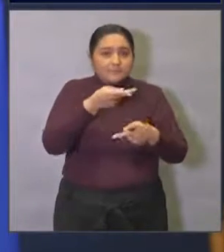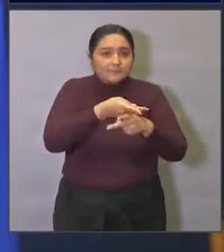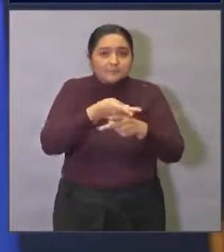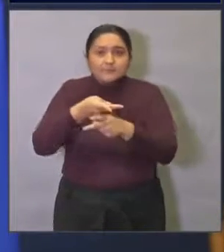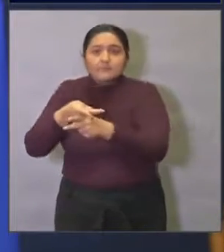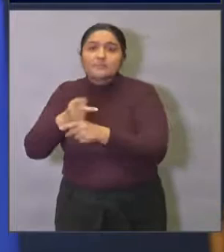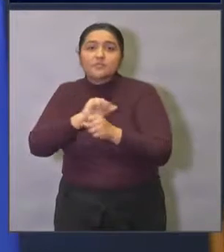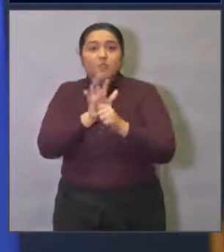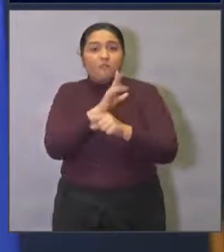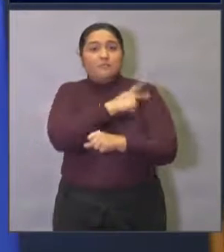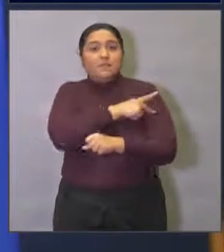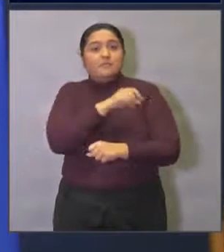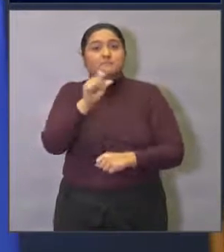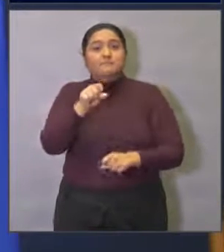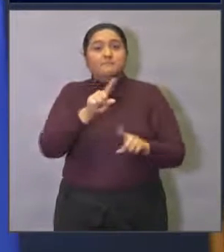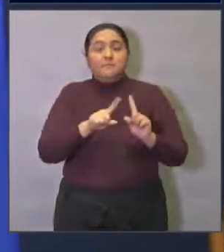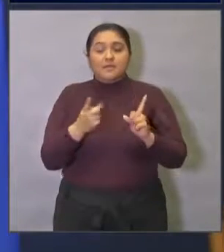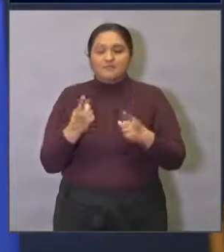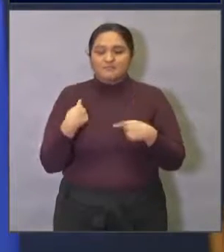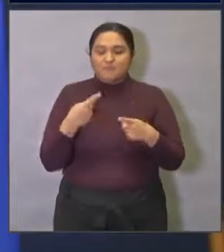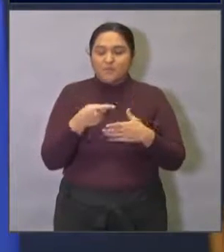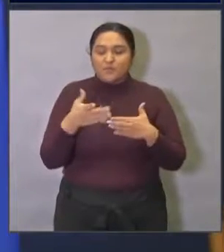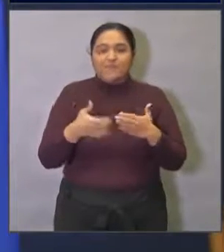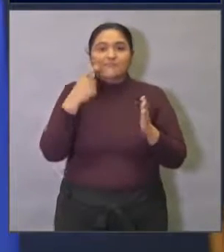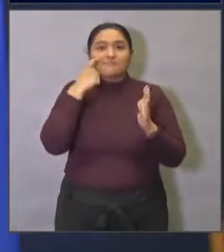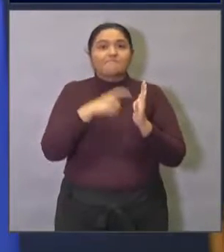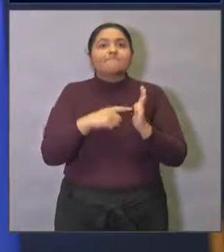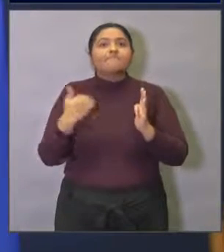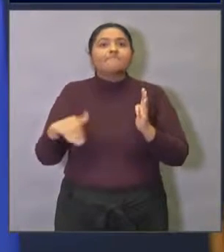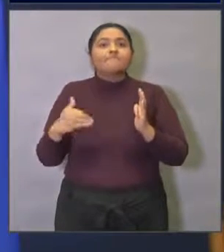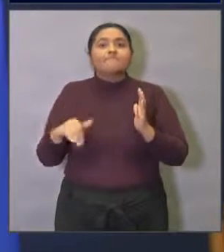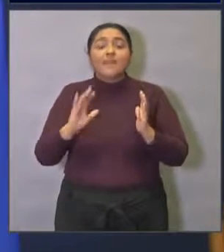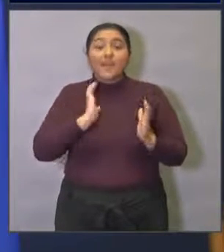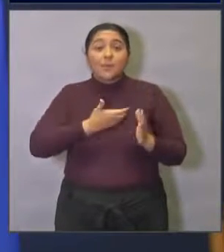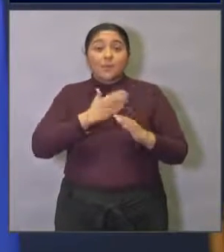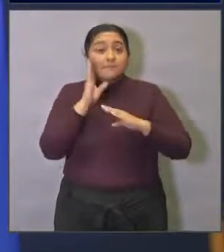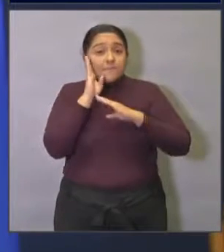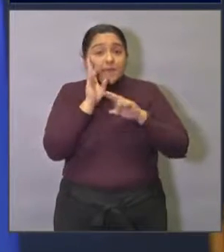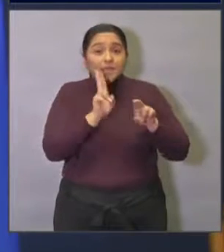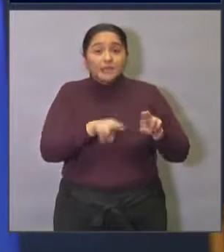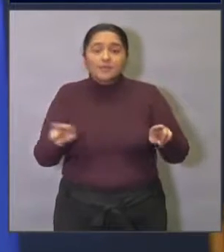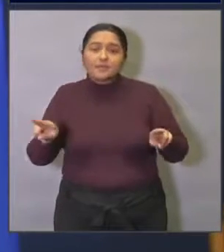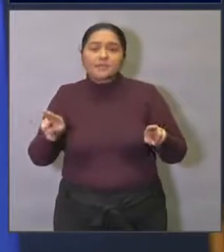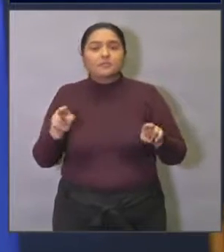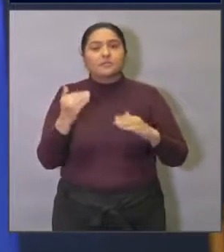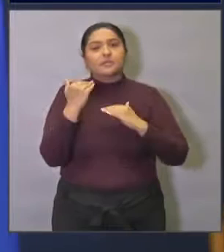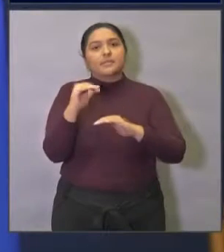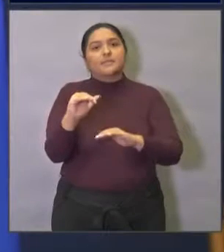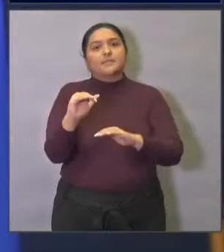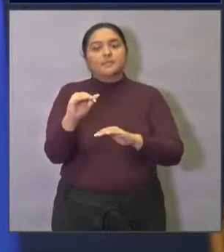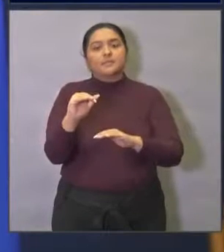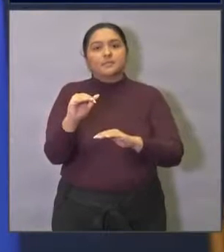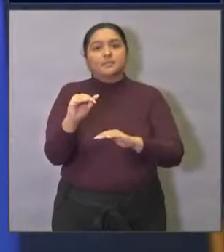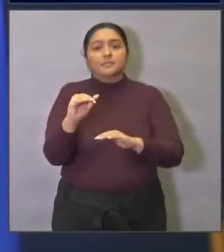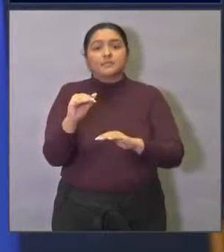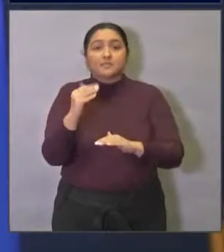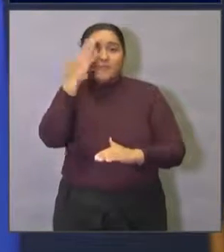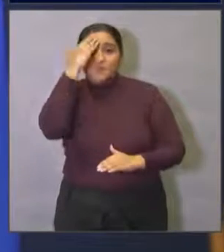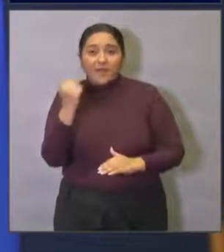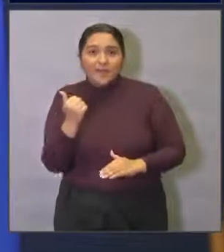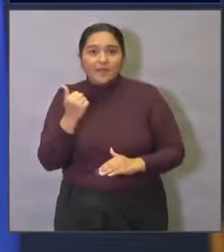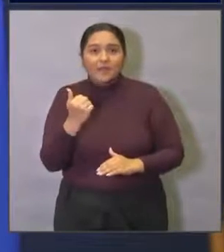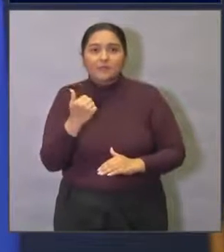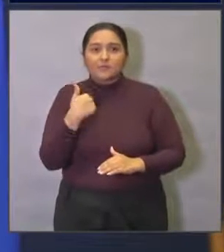notable to me over this last past weekend was that our bed space is limited in the fact that we are having to